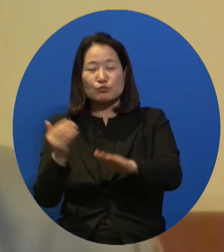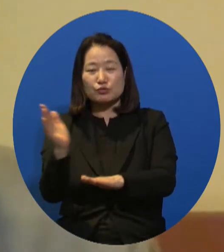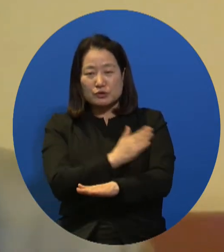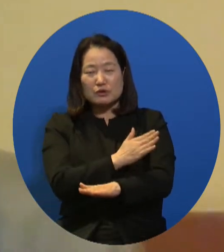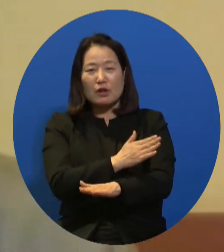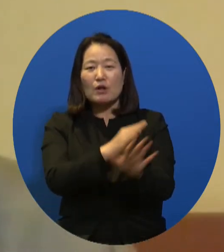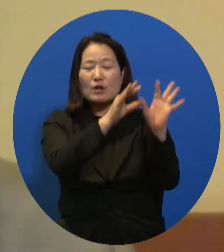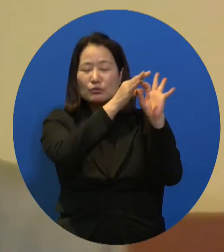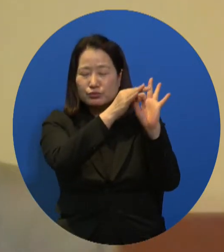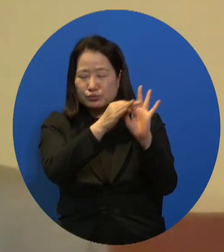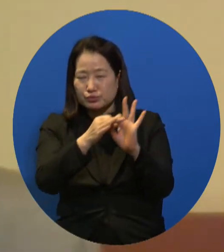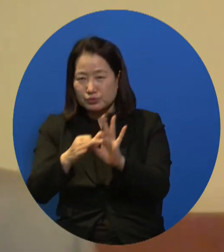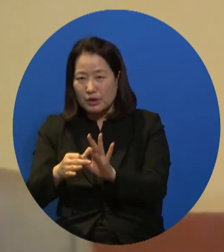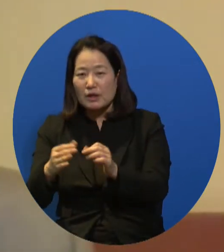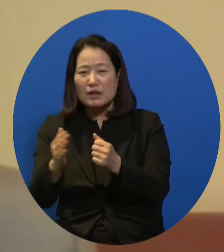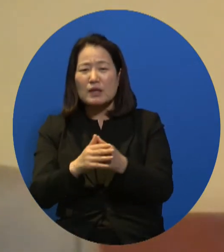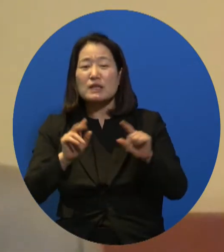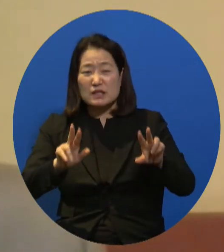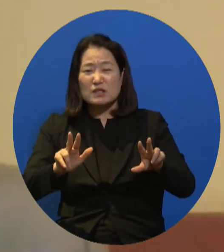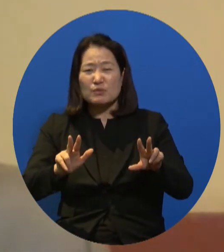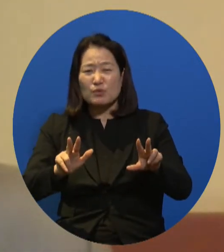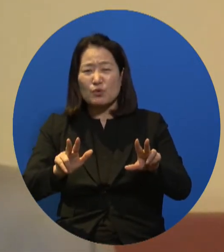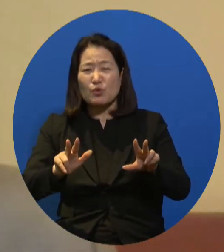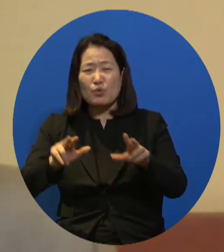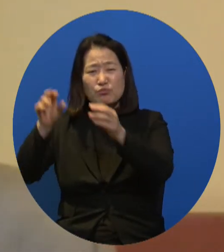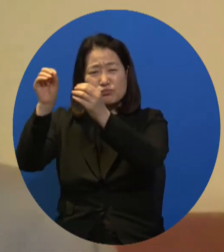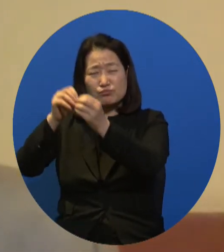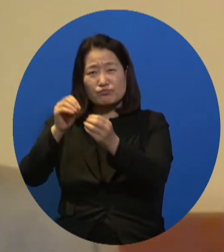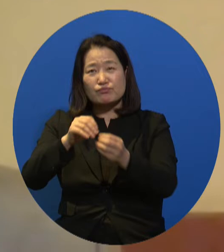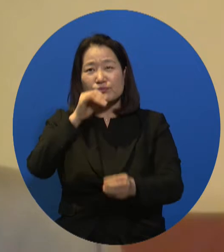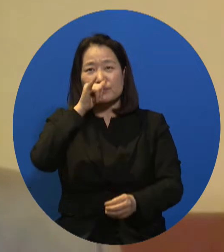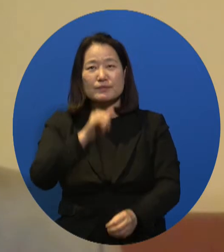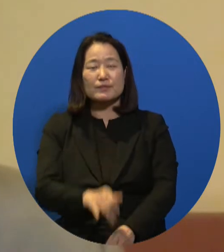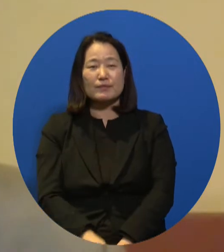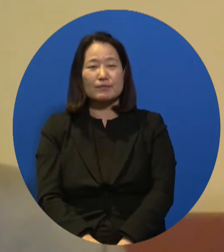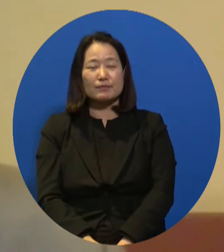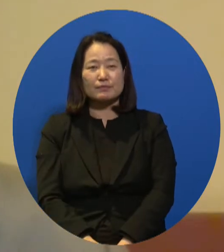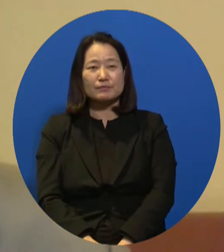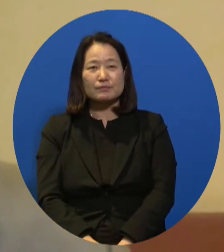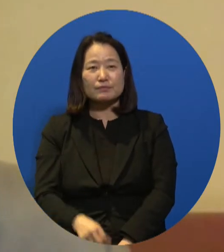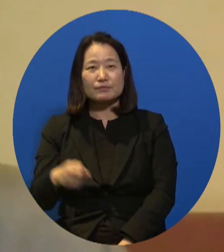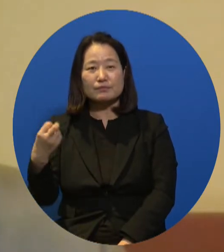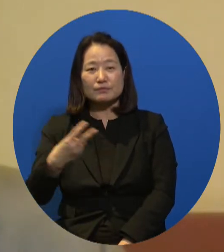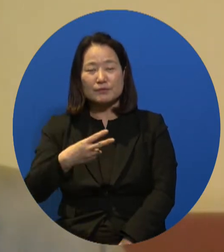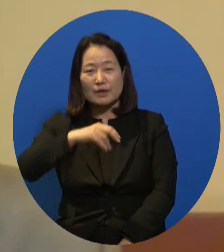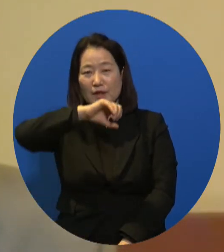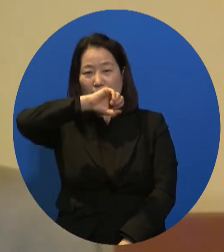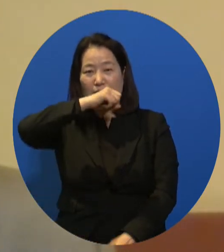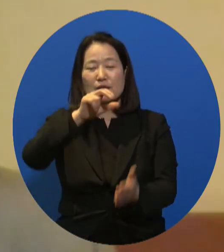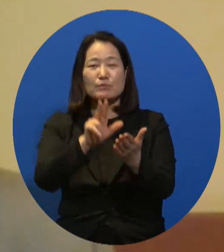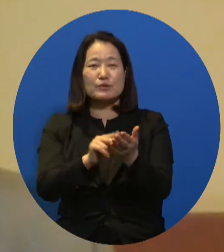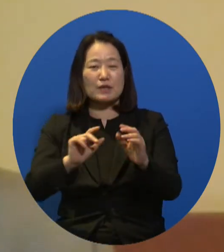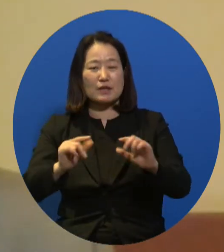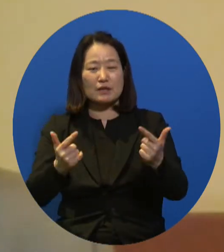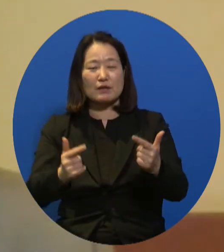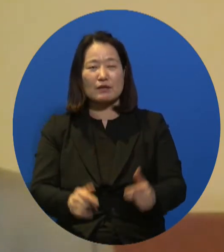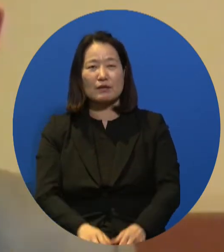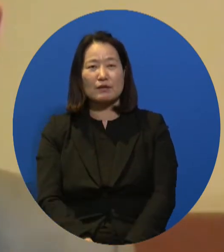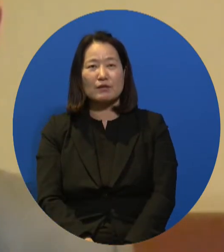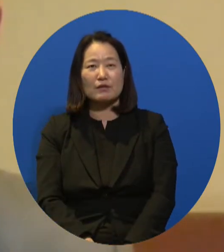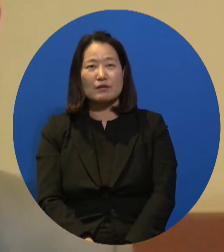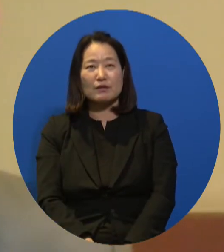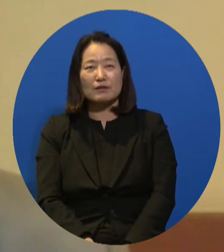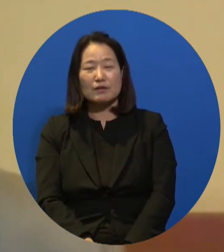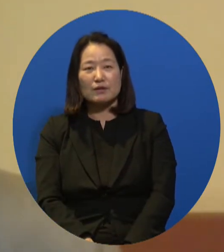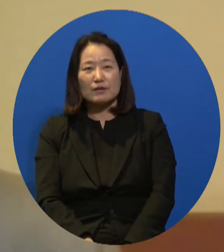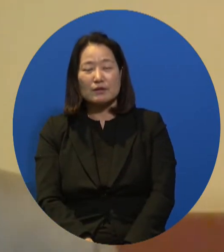Resources, and by which I mean financial resources, are not the main issue here. Hungary is an